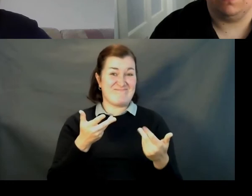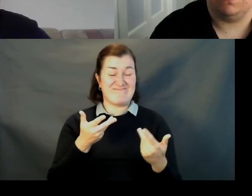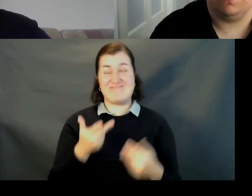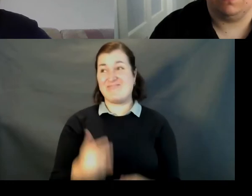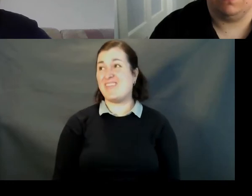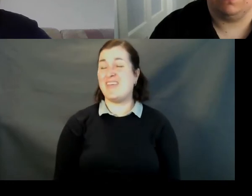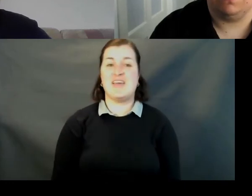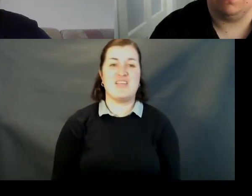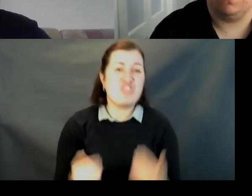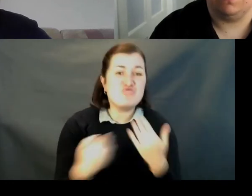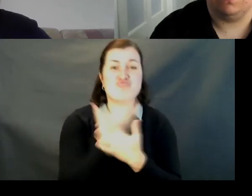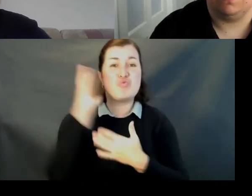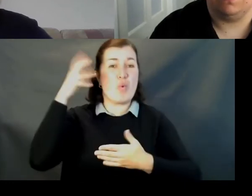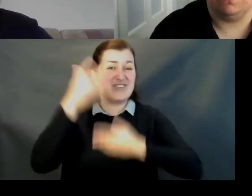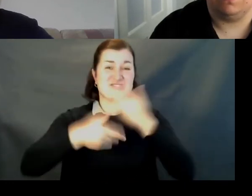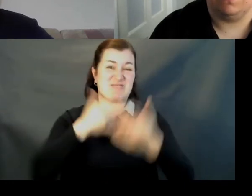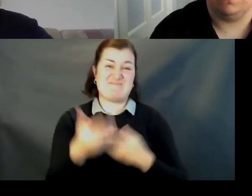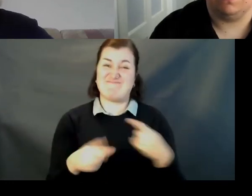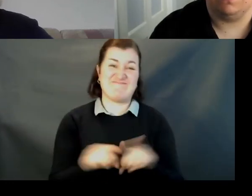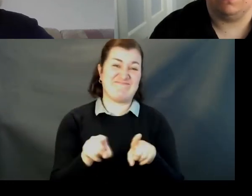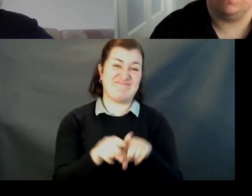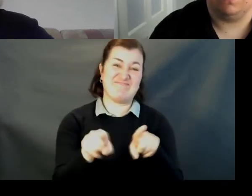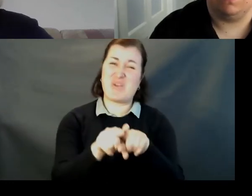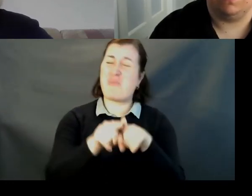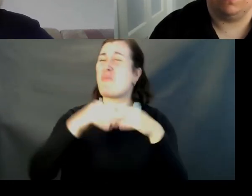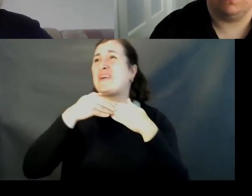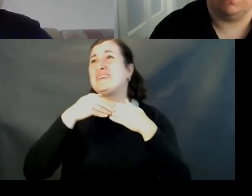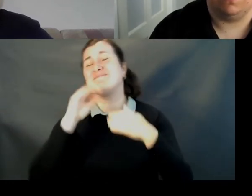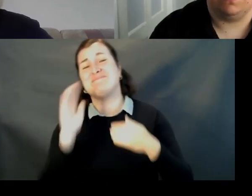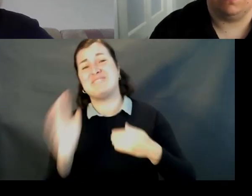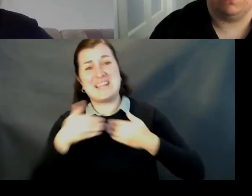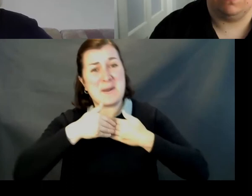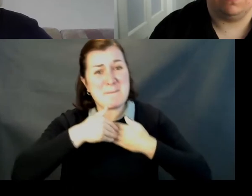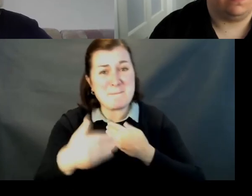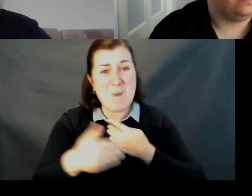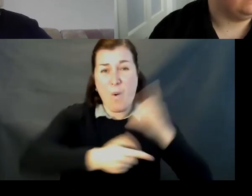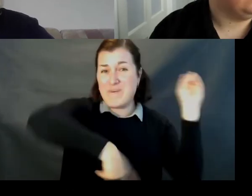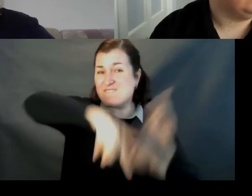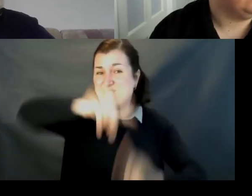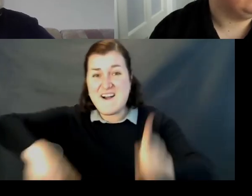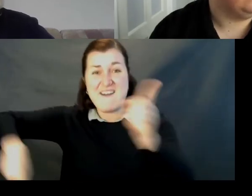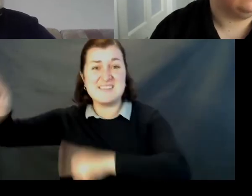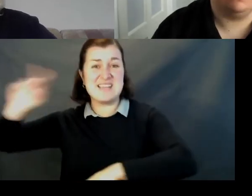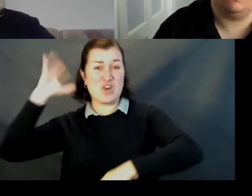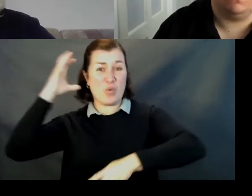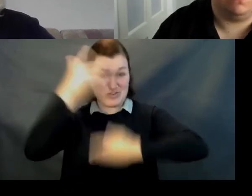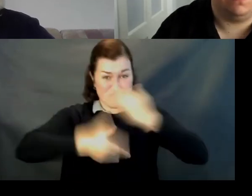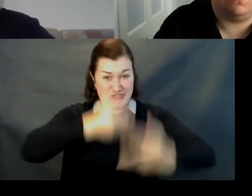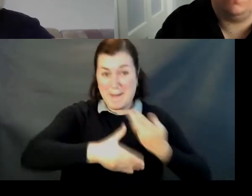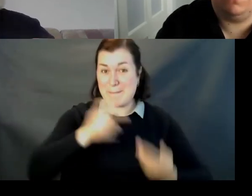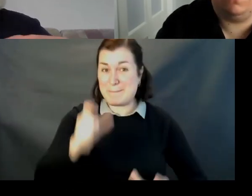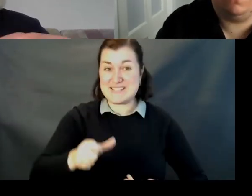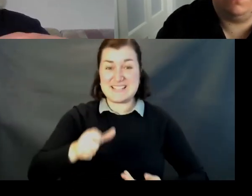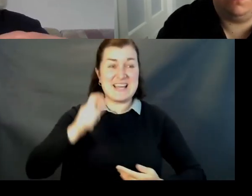a great more diversity of describers. We need people who do know the cultures. We need people who can